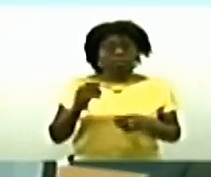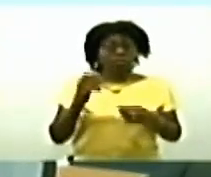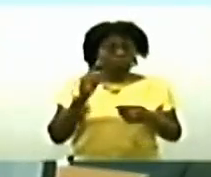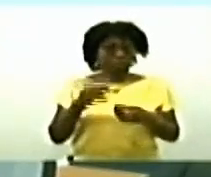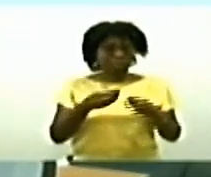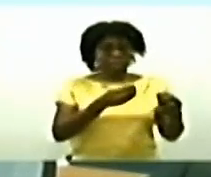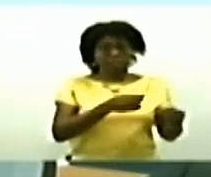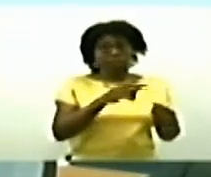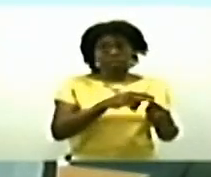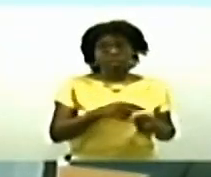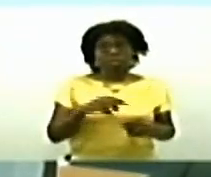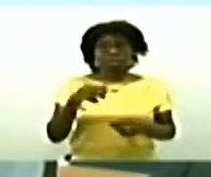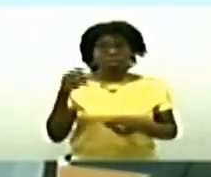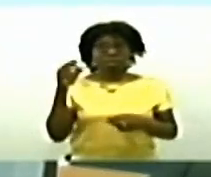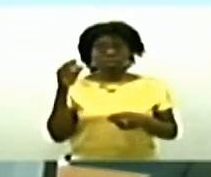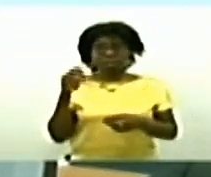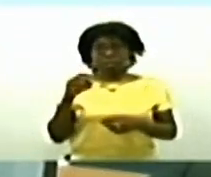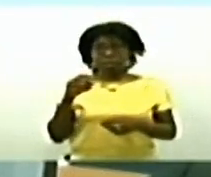the wardens, so that